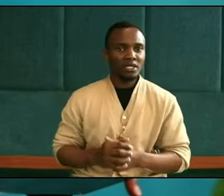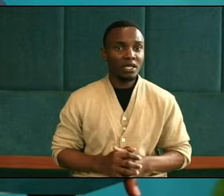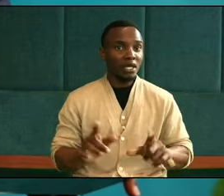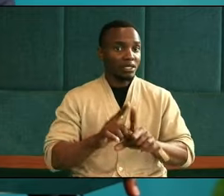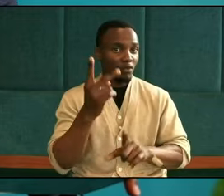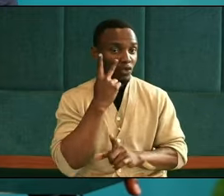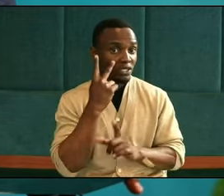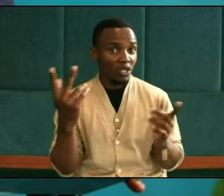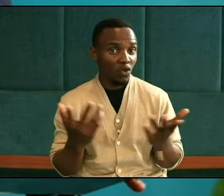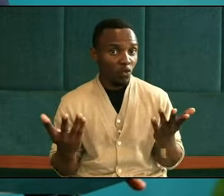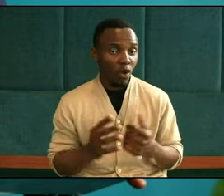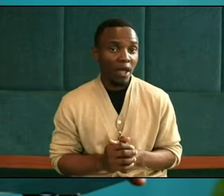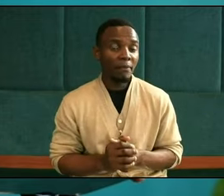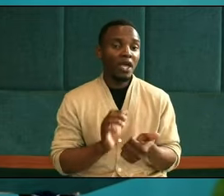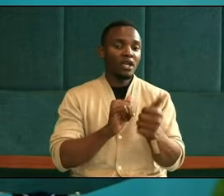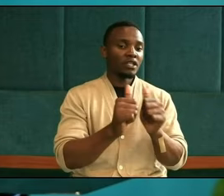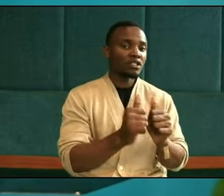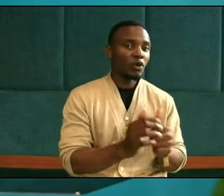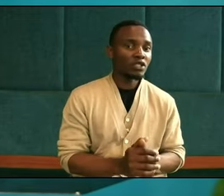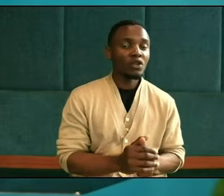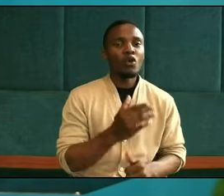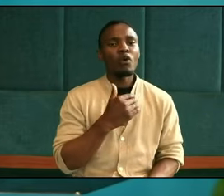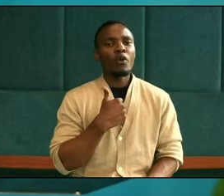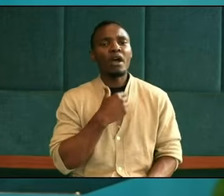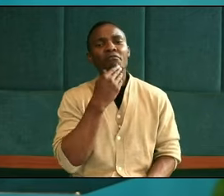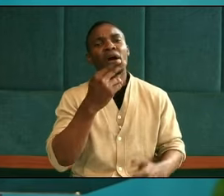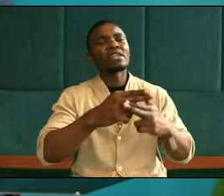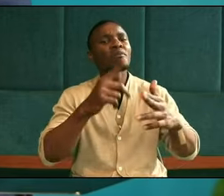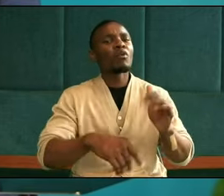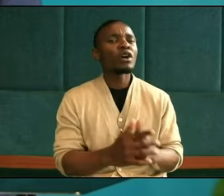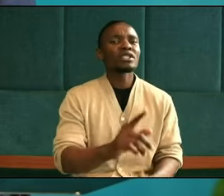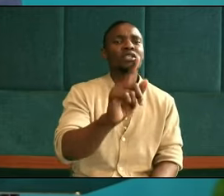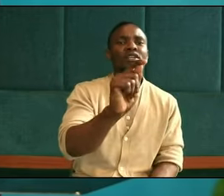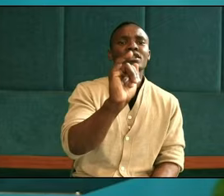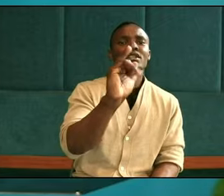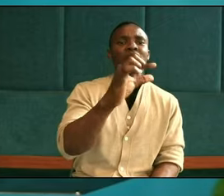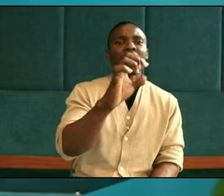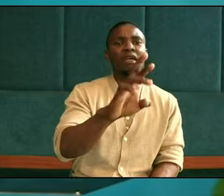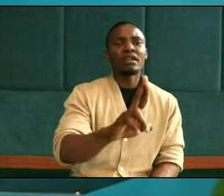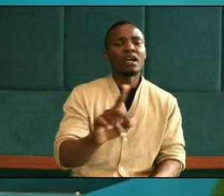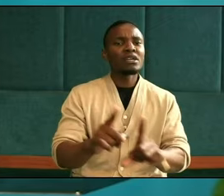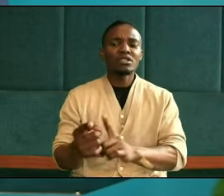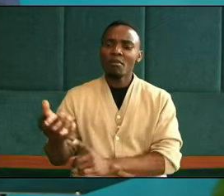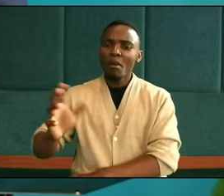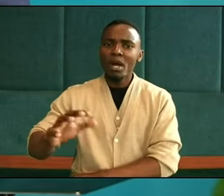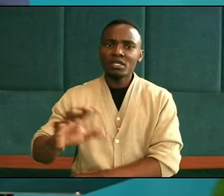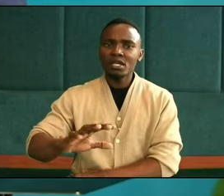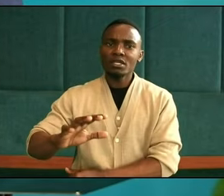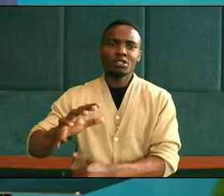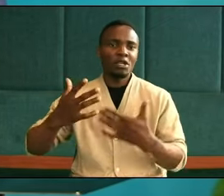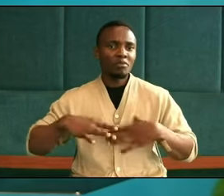in sports. We hear of the names like Tiger Woods, all the footballers, basketballers, tennis